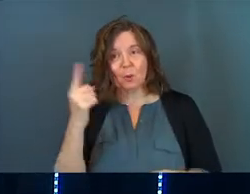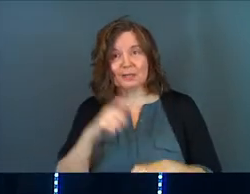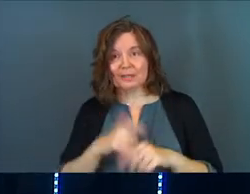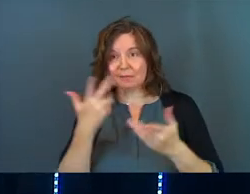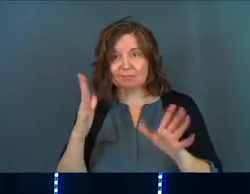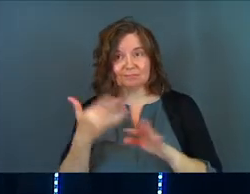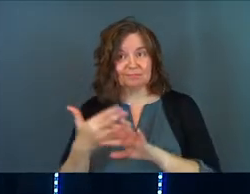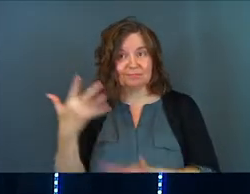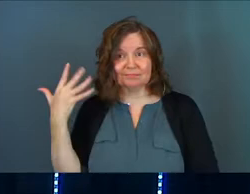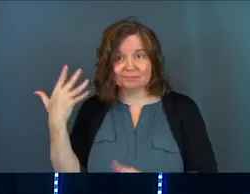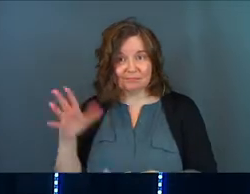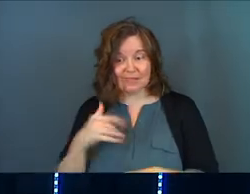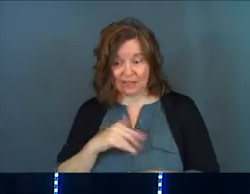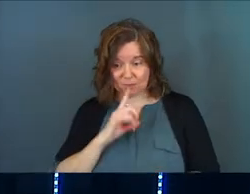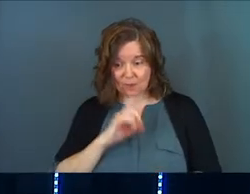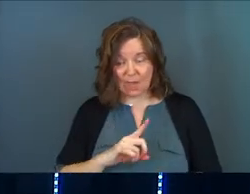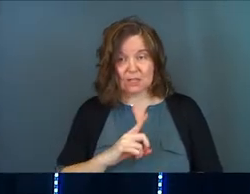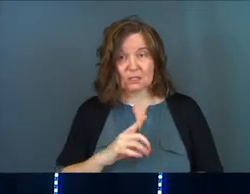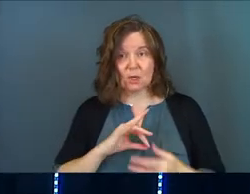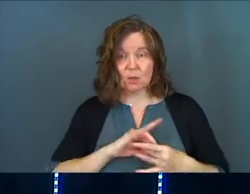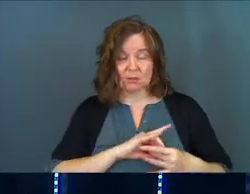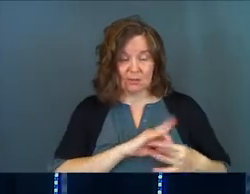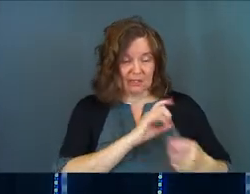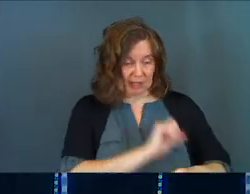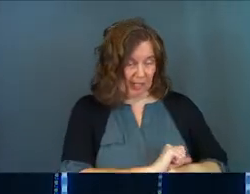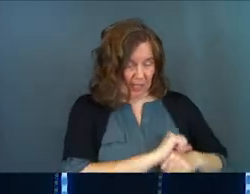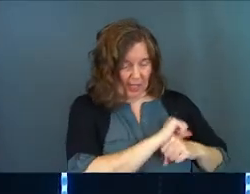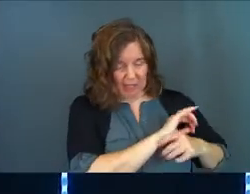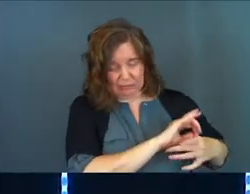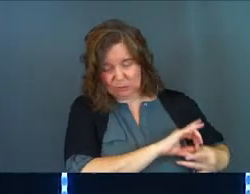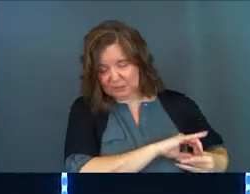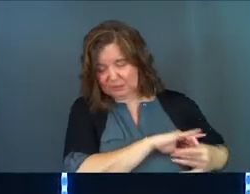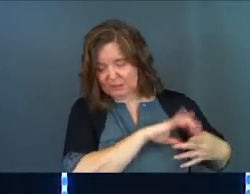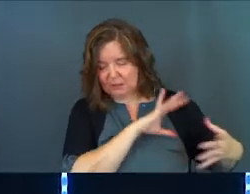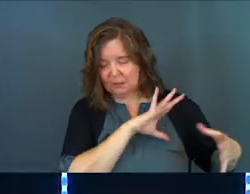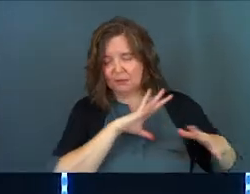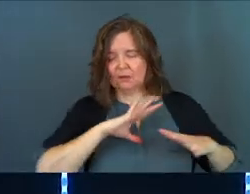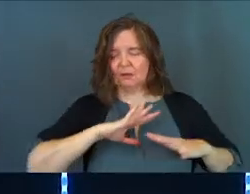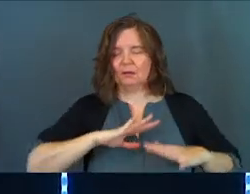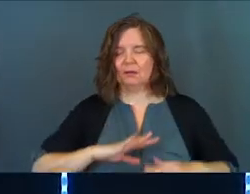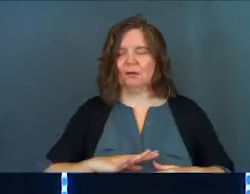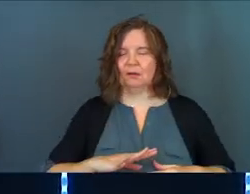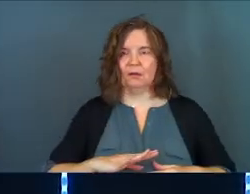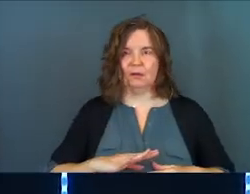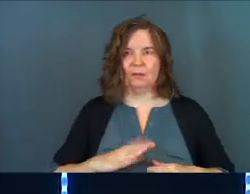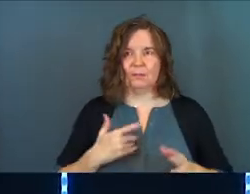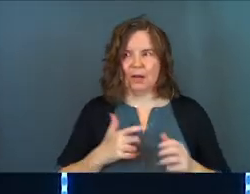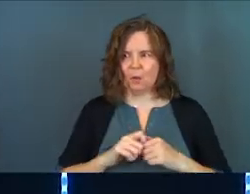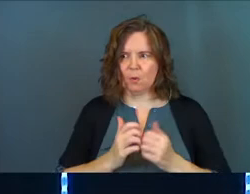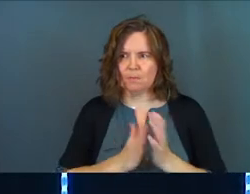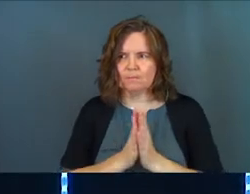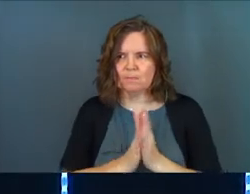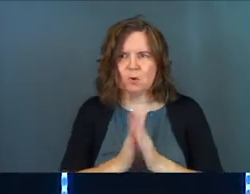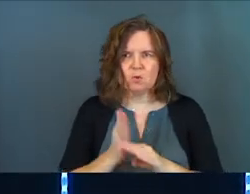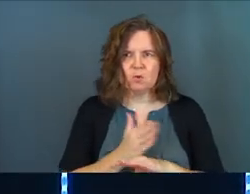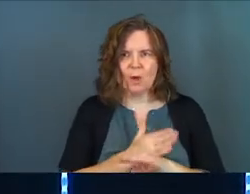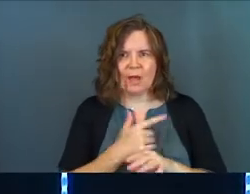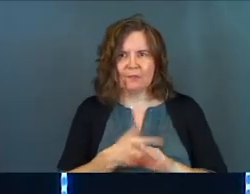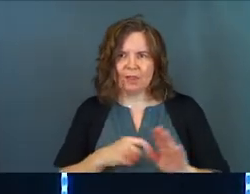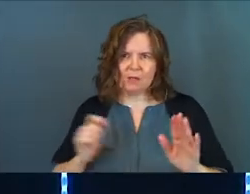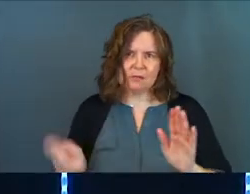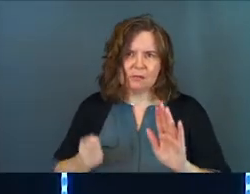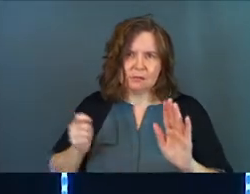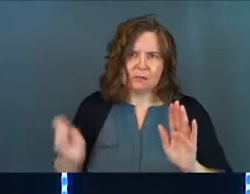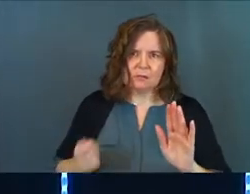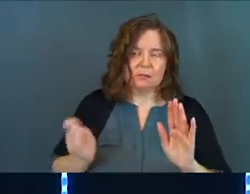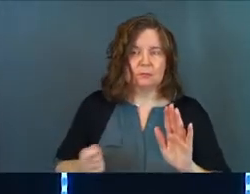all. And if you can actually release yourself to that, you're like, but what's the engine of growth? I got no bullwhip behind